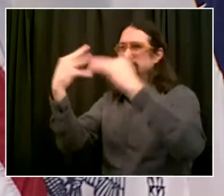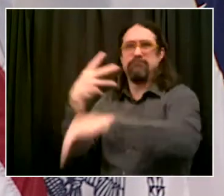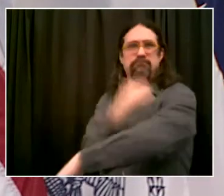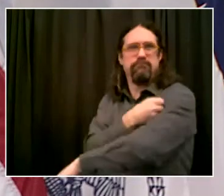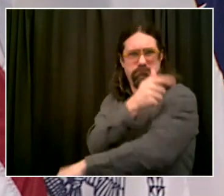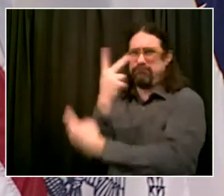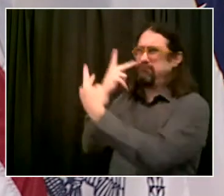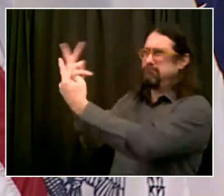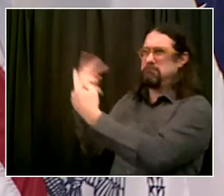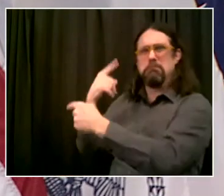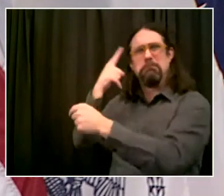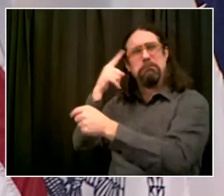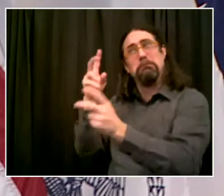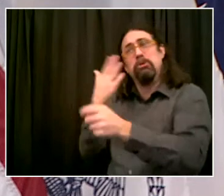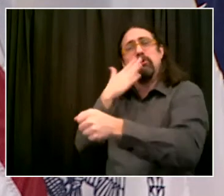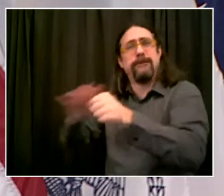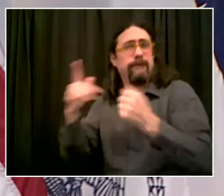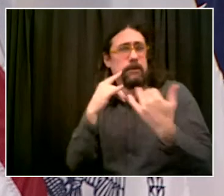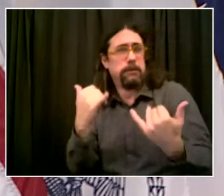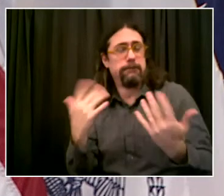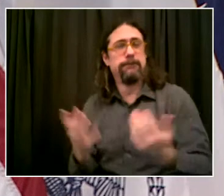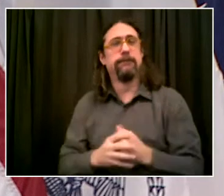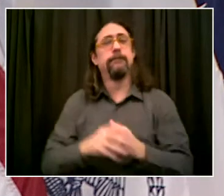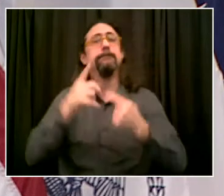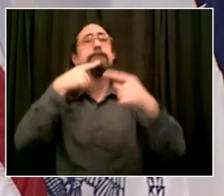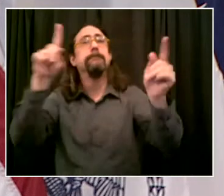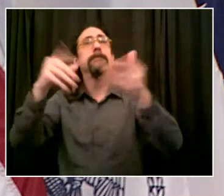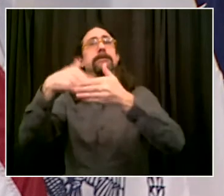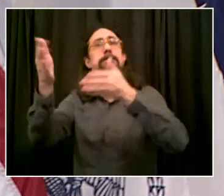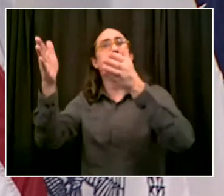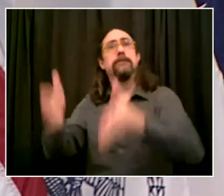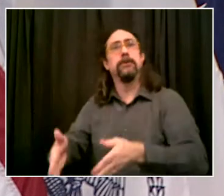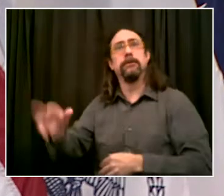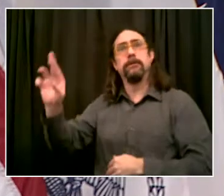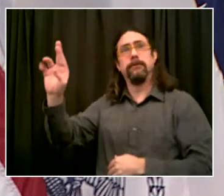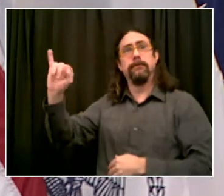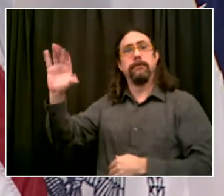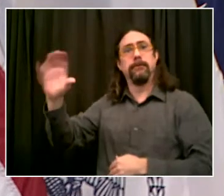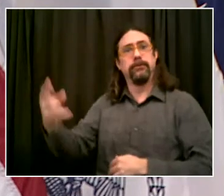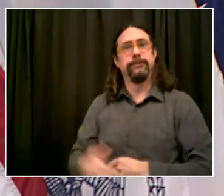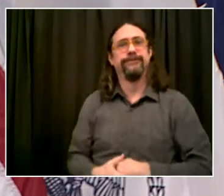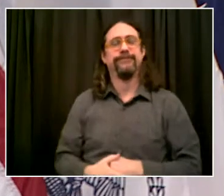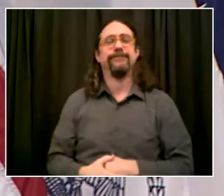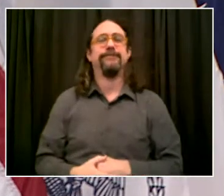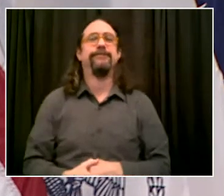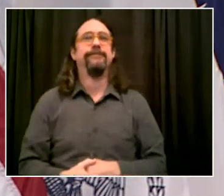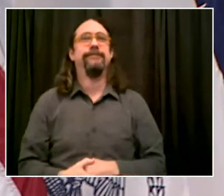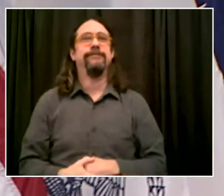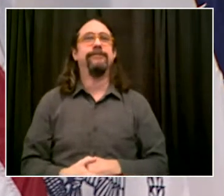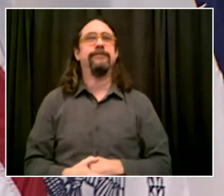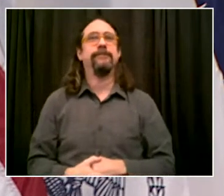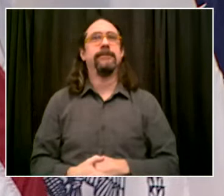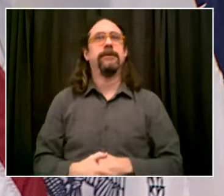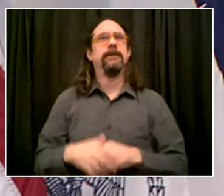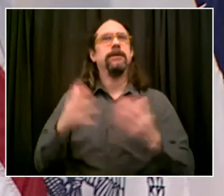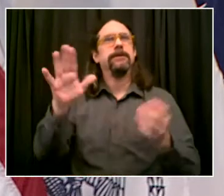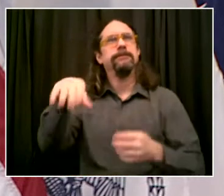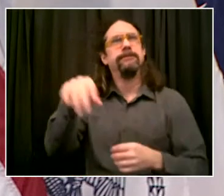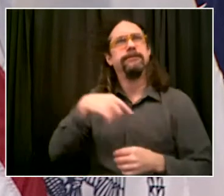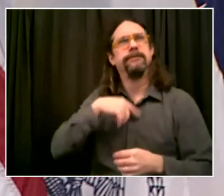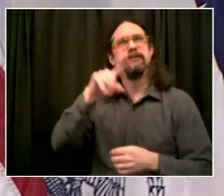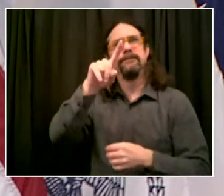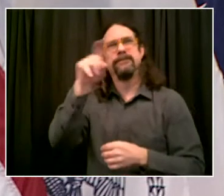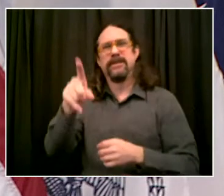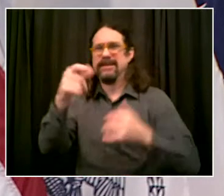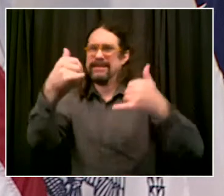to, so we don't have a yes or no on whether Dr. Choksi was vaccinated, at least not that I could discern there. And is that